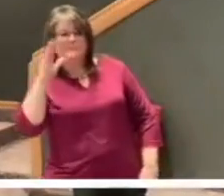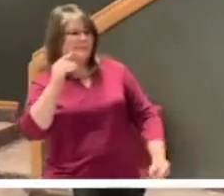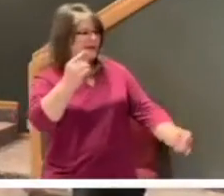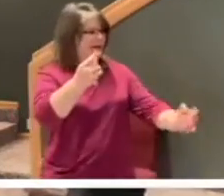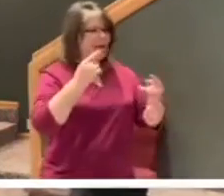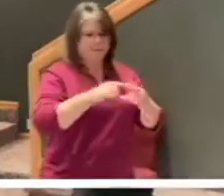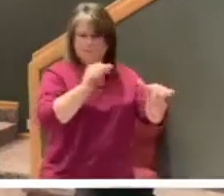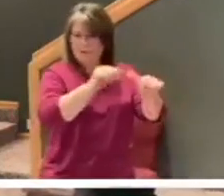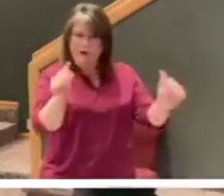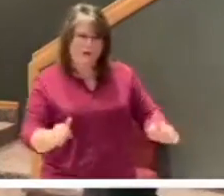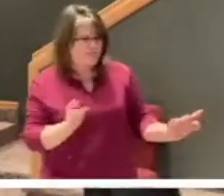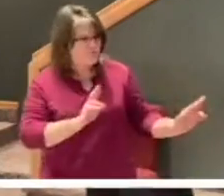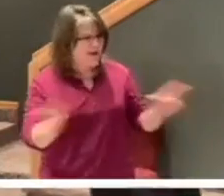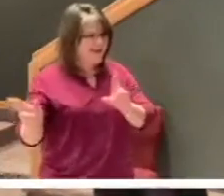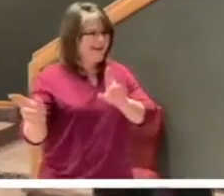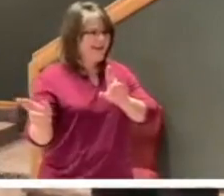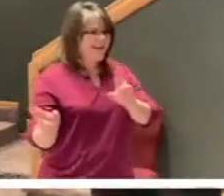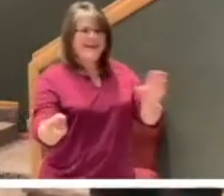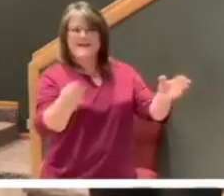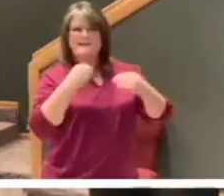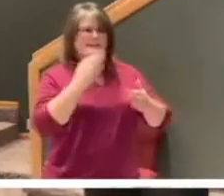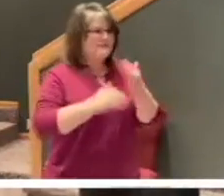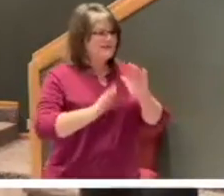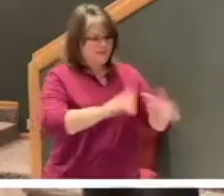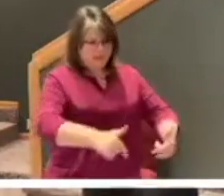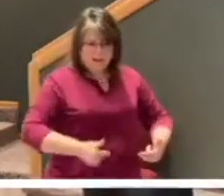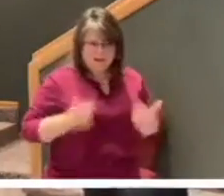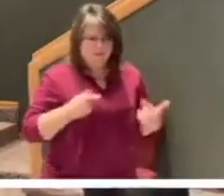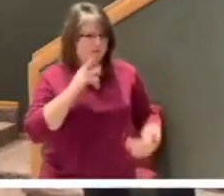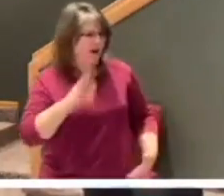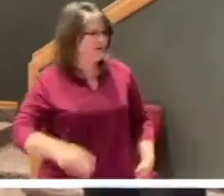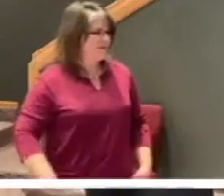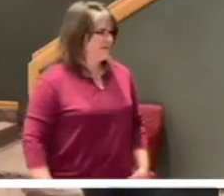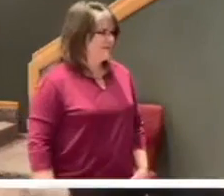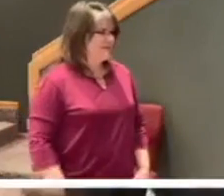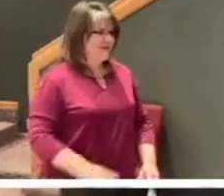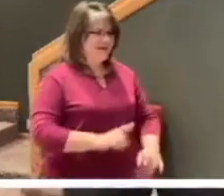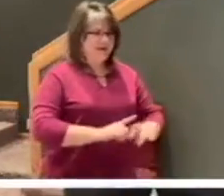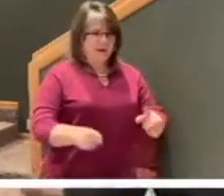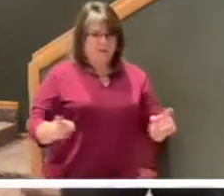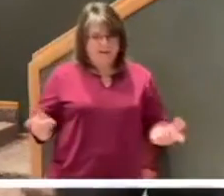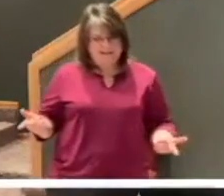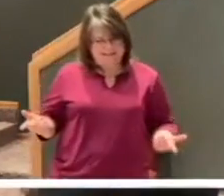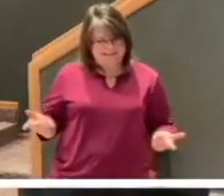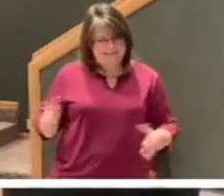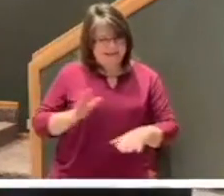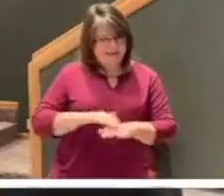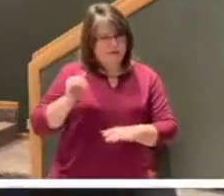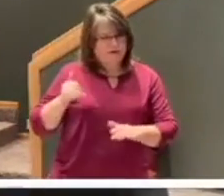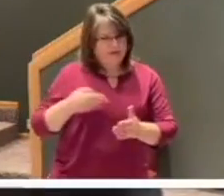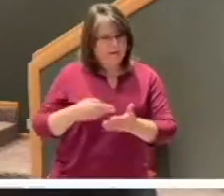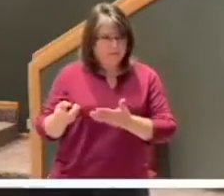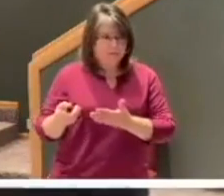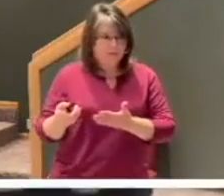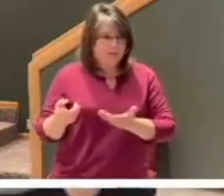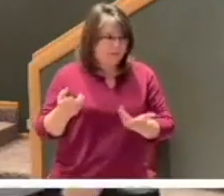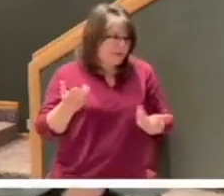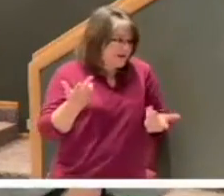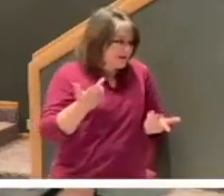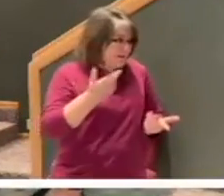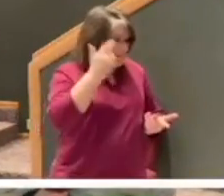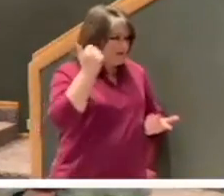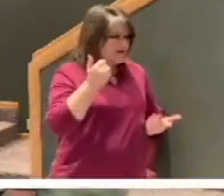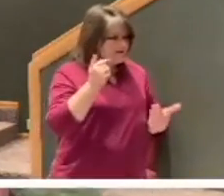to the altar. Like, give me some of that living water. But he calls her out because here's the thing,